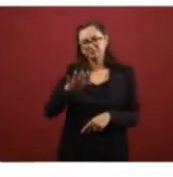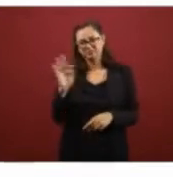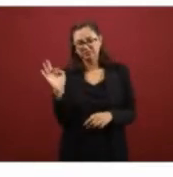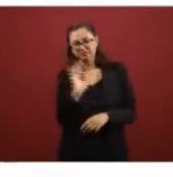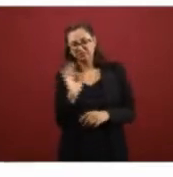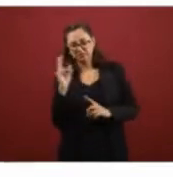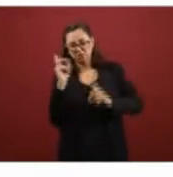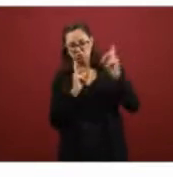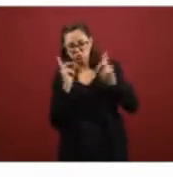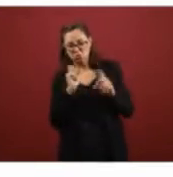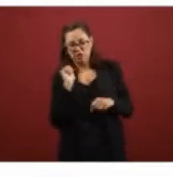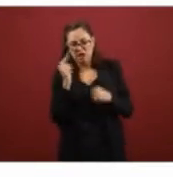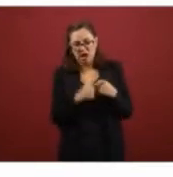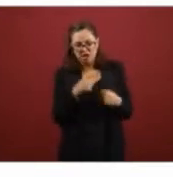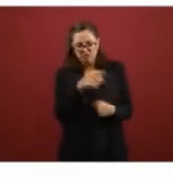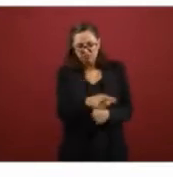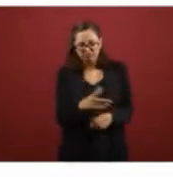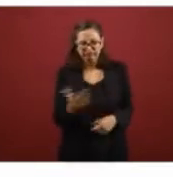will not